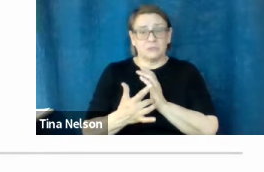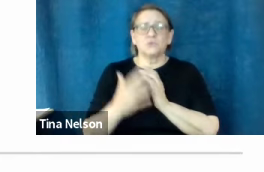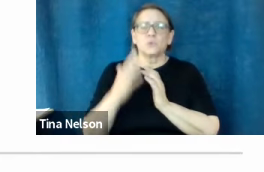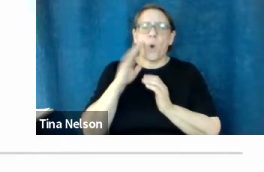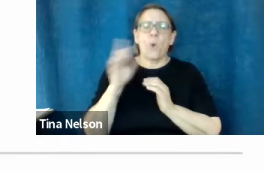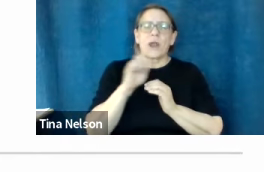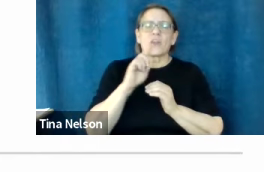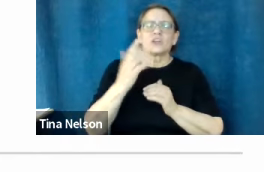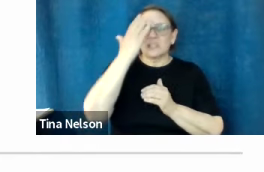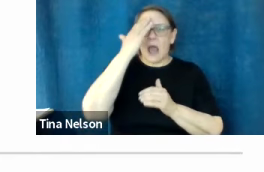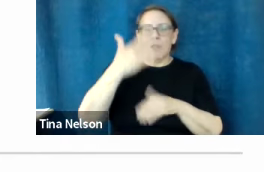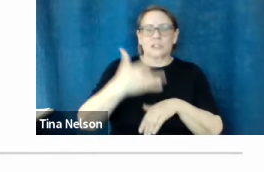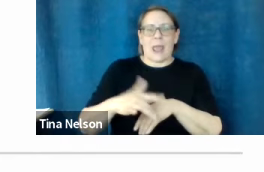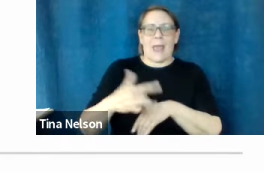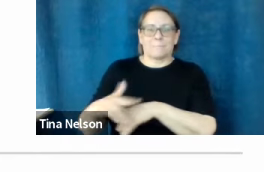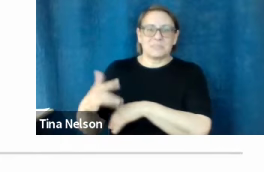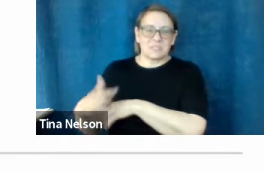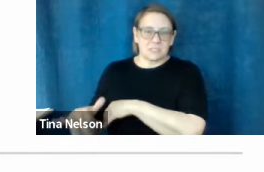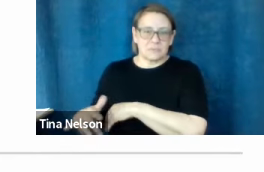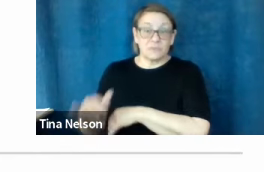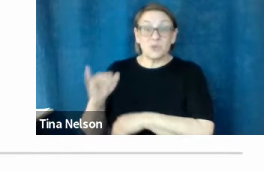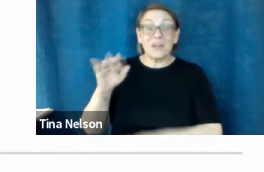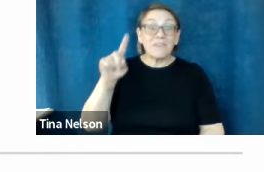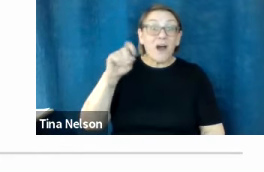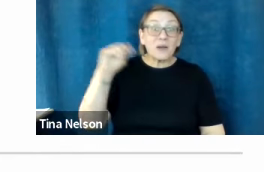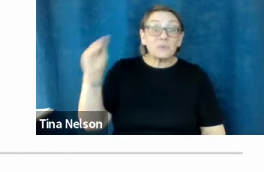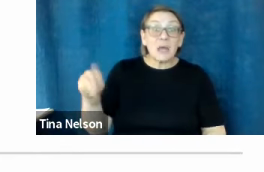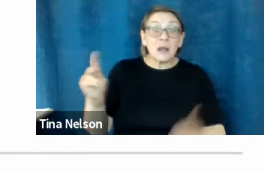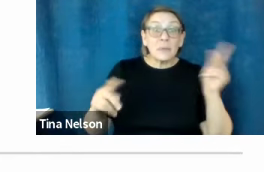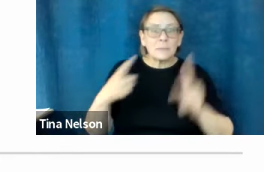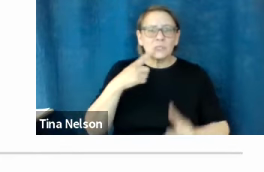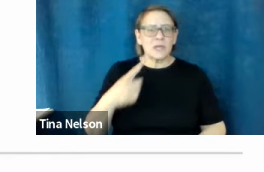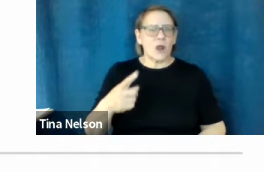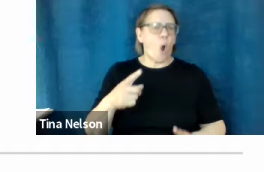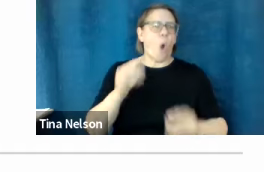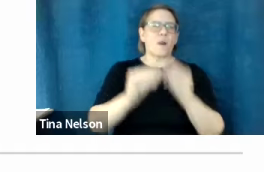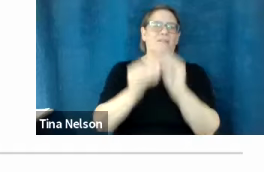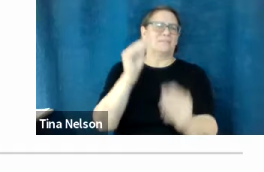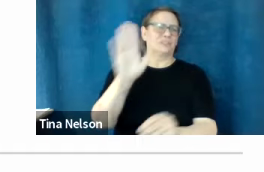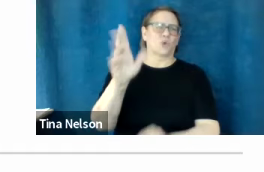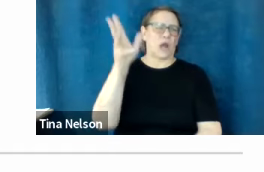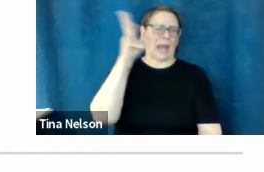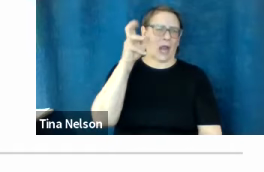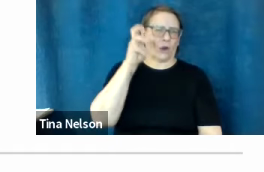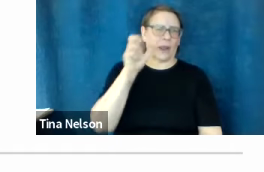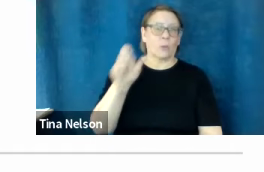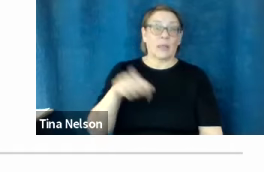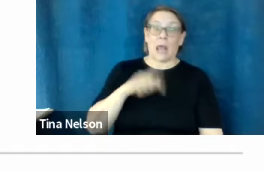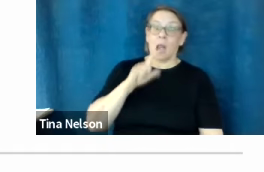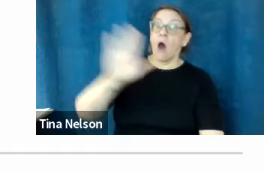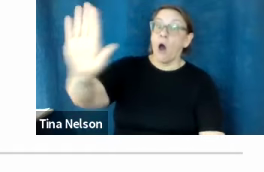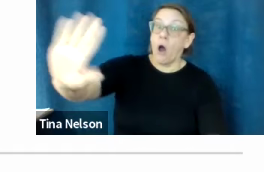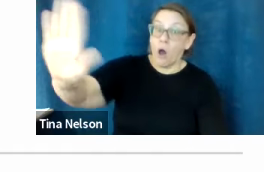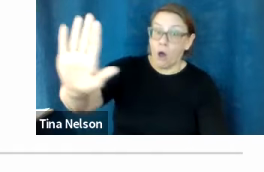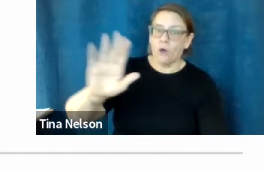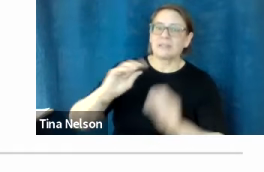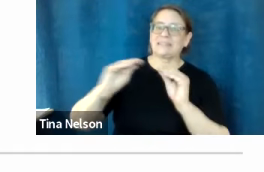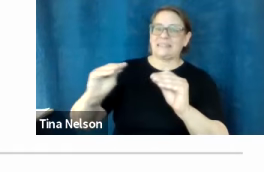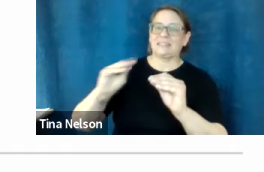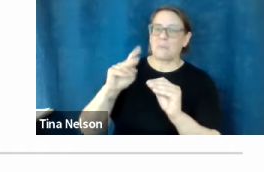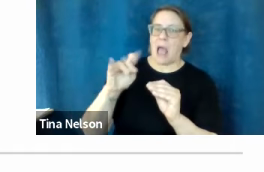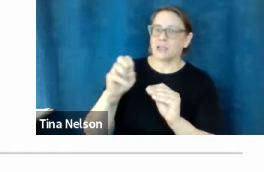are. So if, you know, a hundred percent of people says, you know, corrects for any type of hearing loss, we can interject with our modules and say